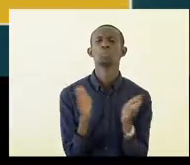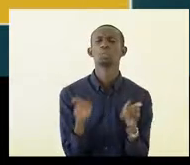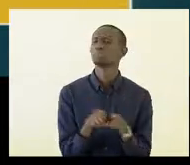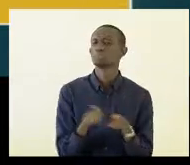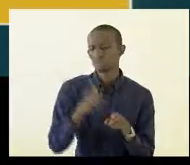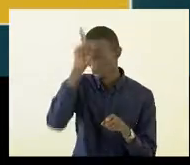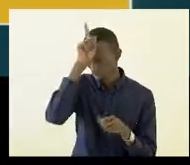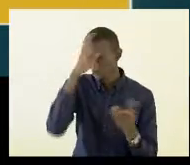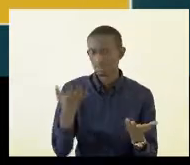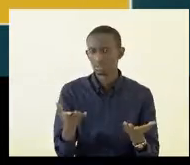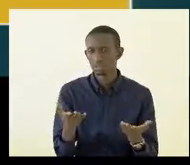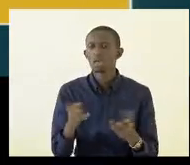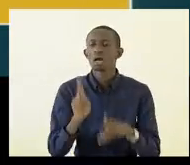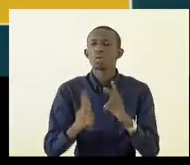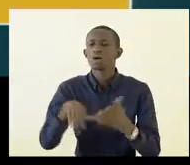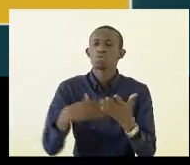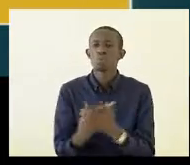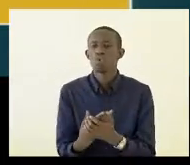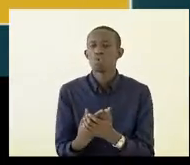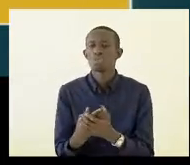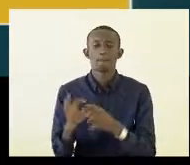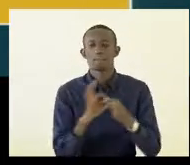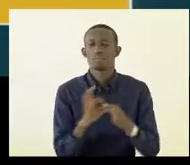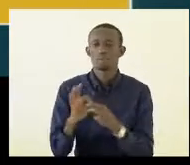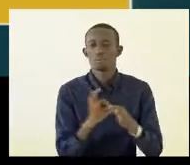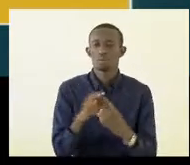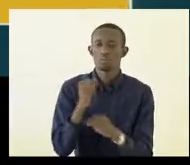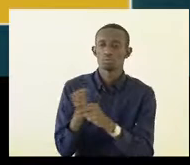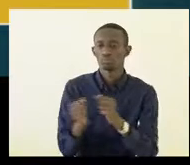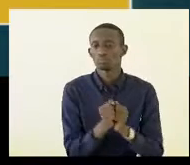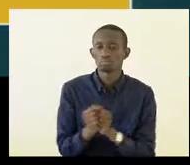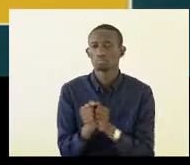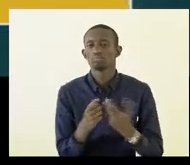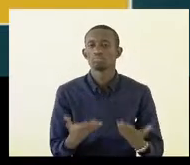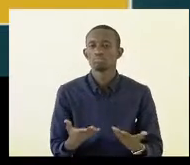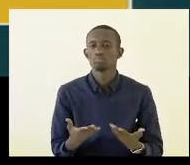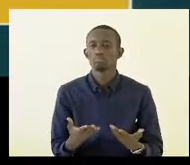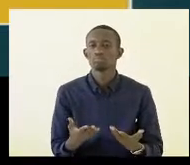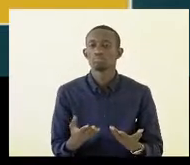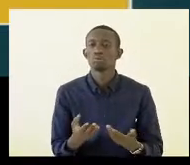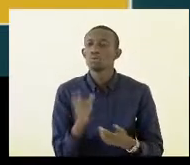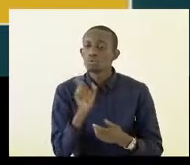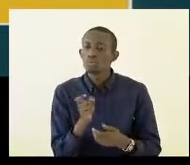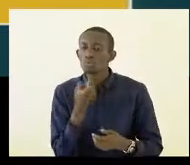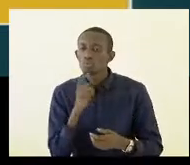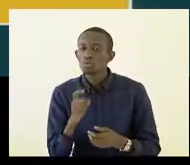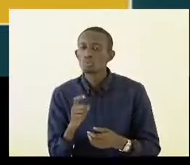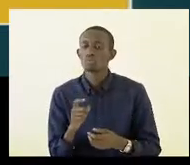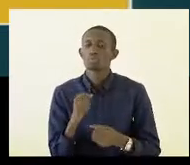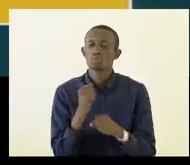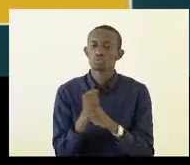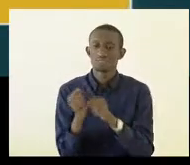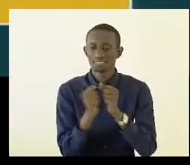We all work as one unit. And for it to be functional, all the components must work so